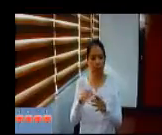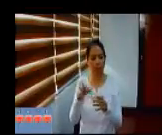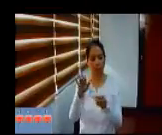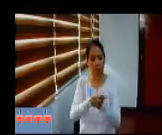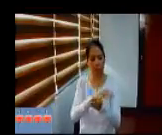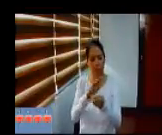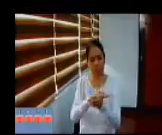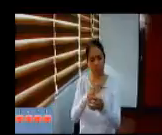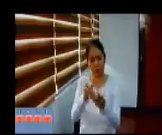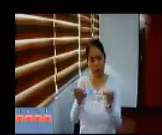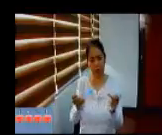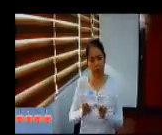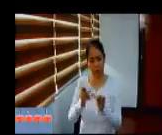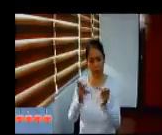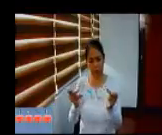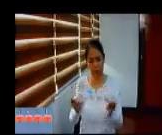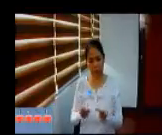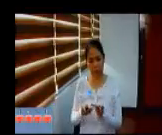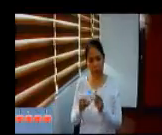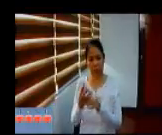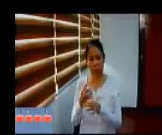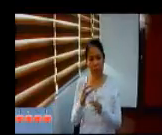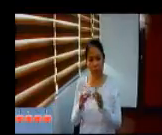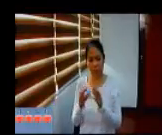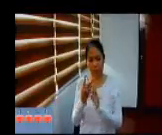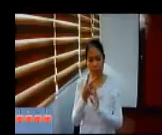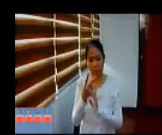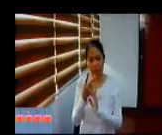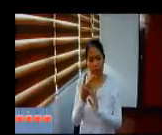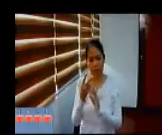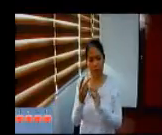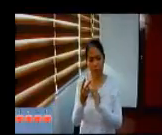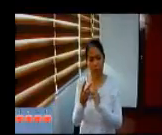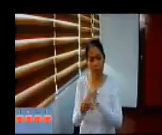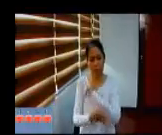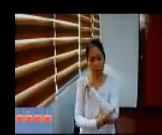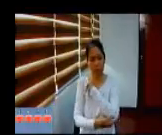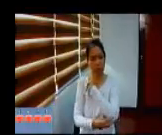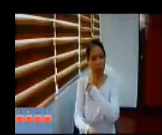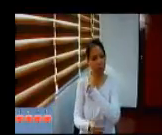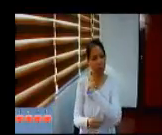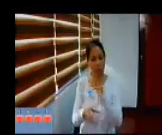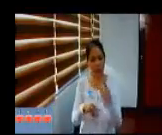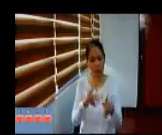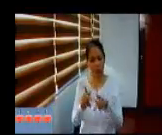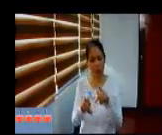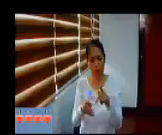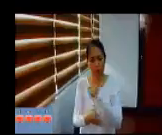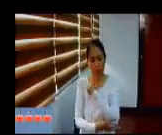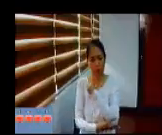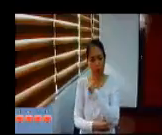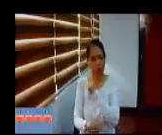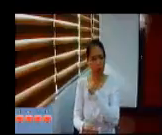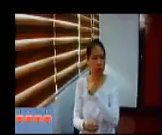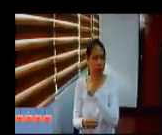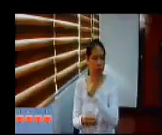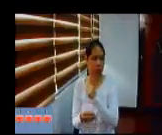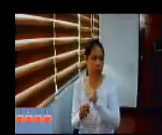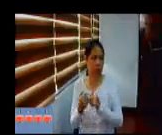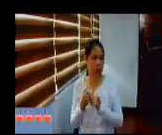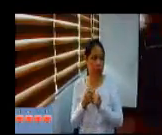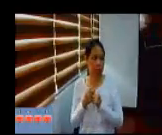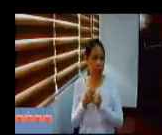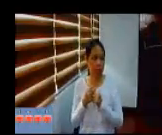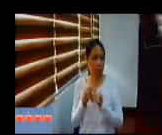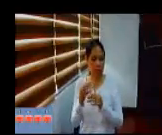if you talk about poor people, because the poorest rice farmers are the ones who tend